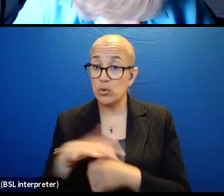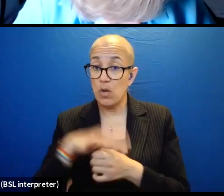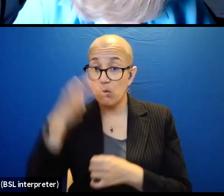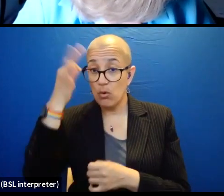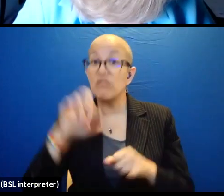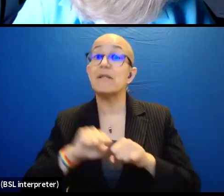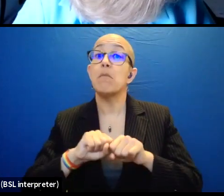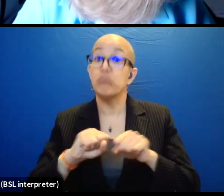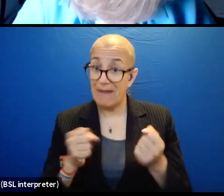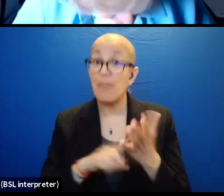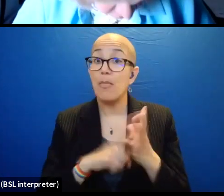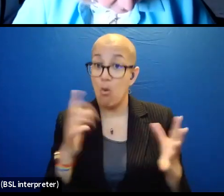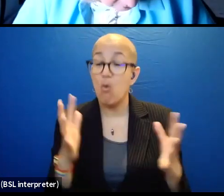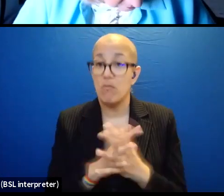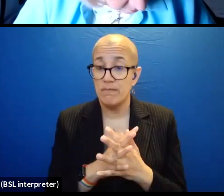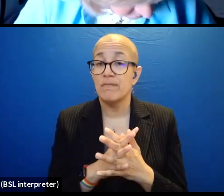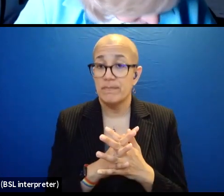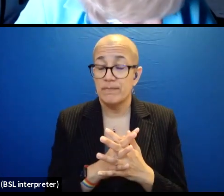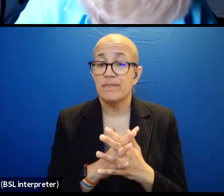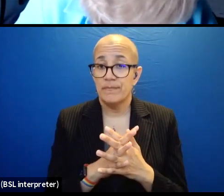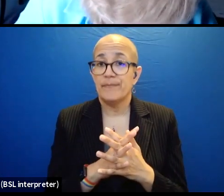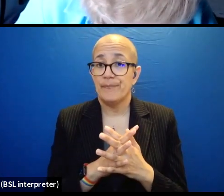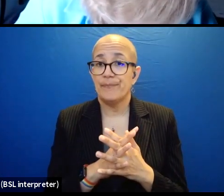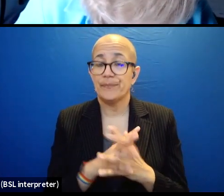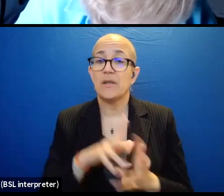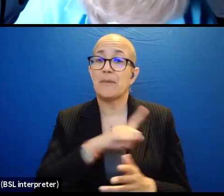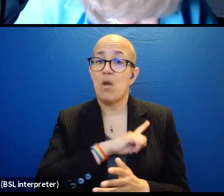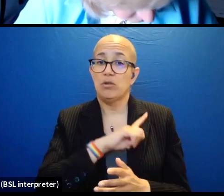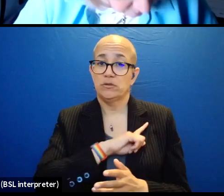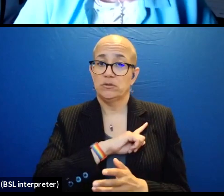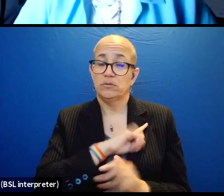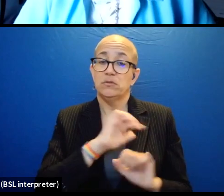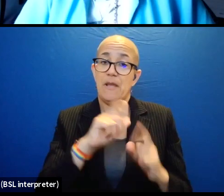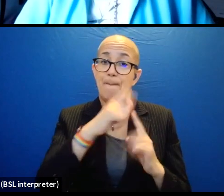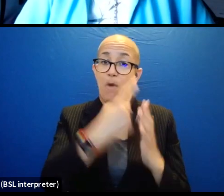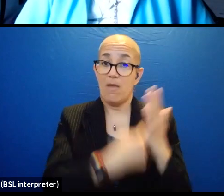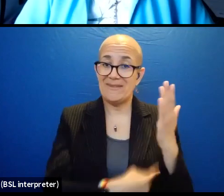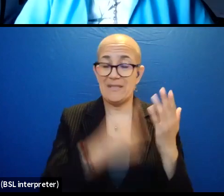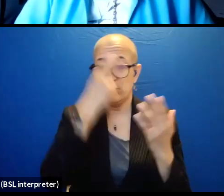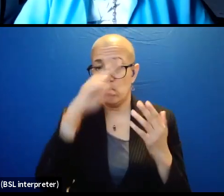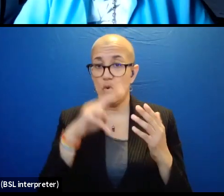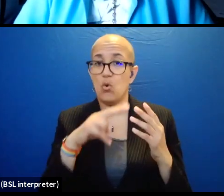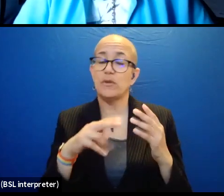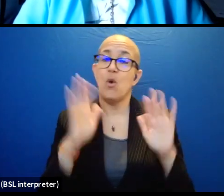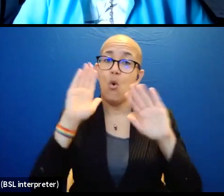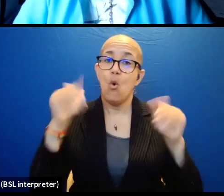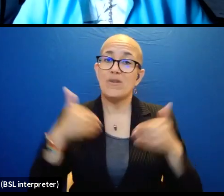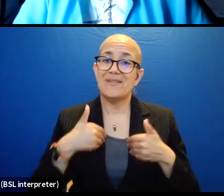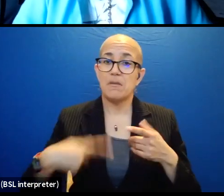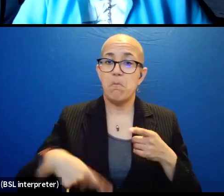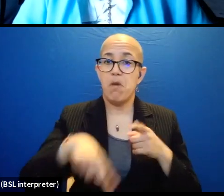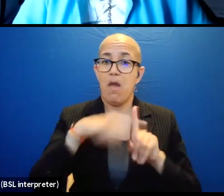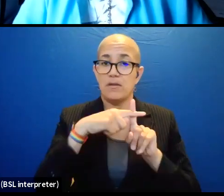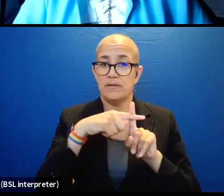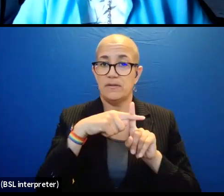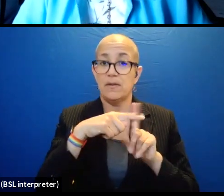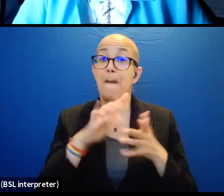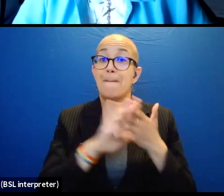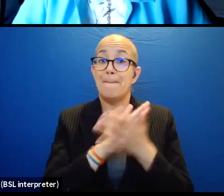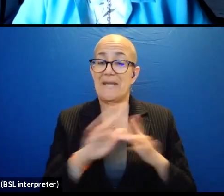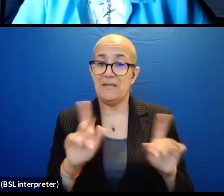law because they have a policy called Autism Plus, which effectively means that